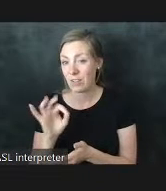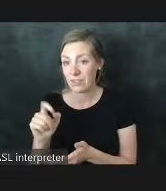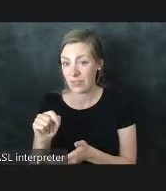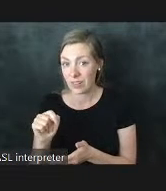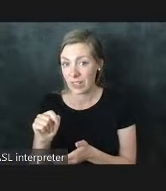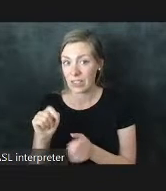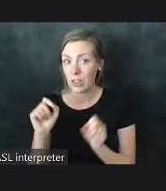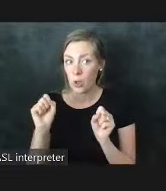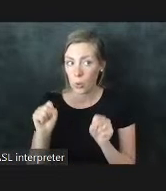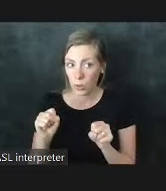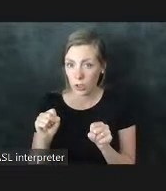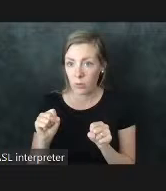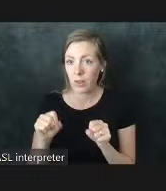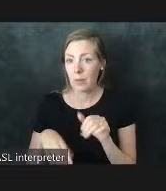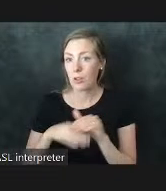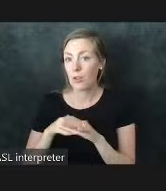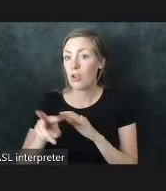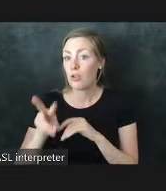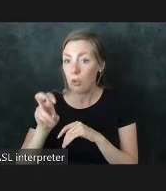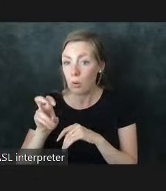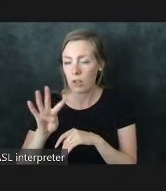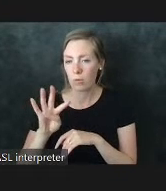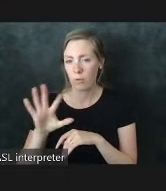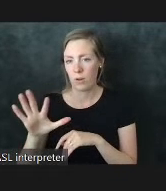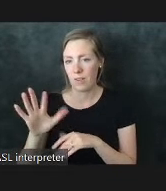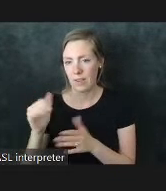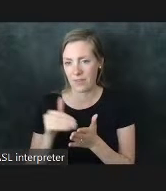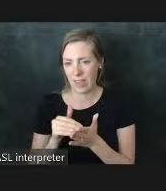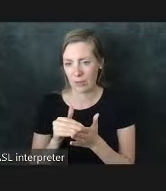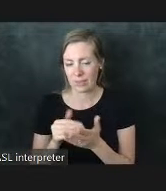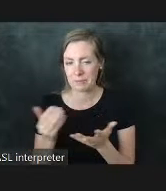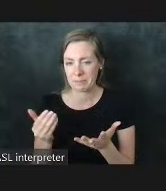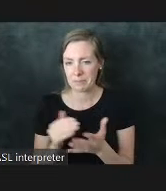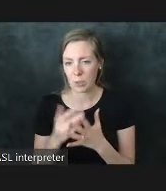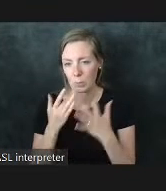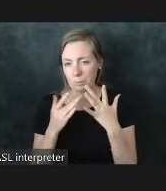storing 245,000 acre feet. por acre. Next slide, please.